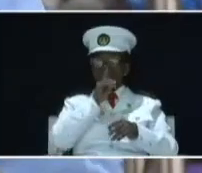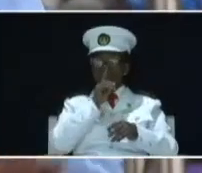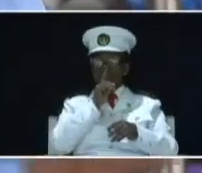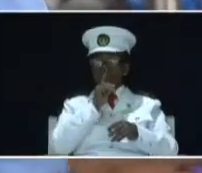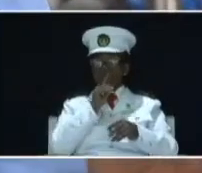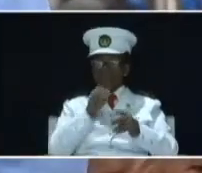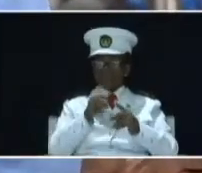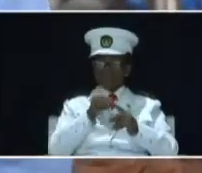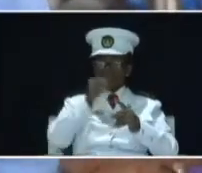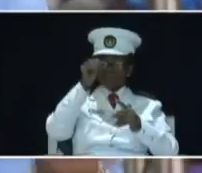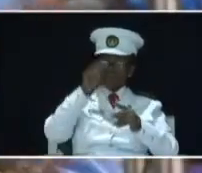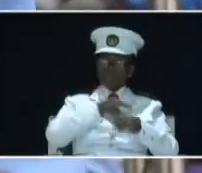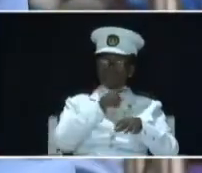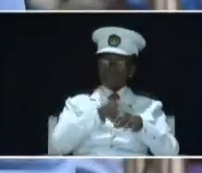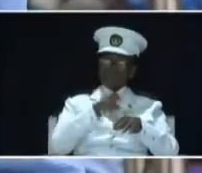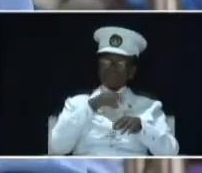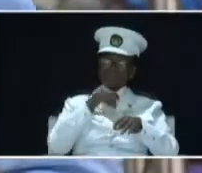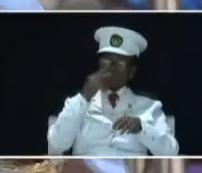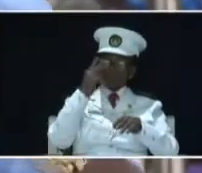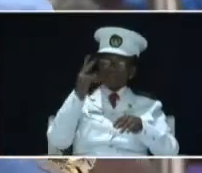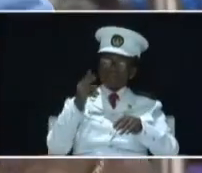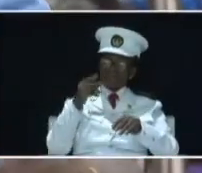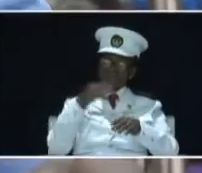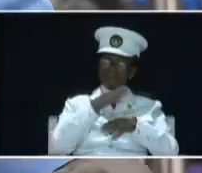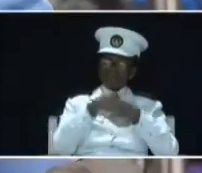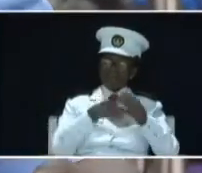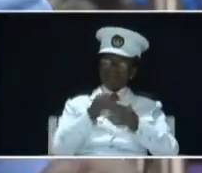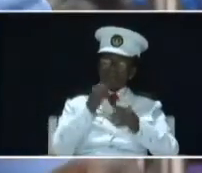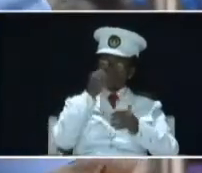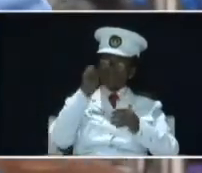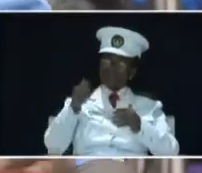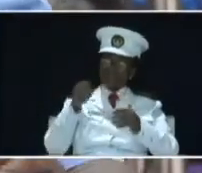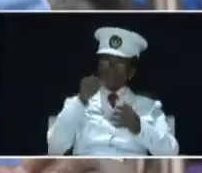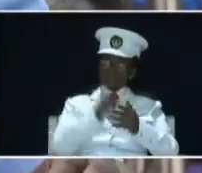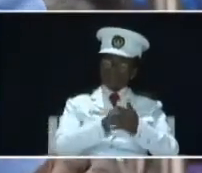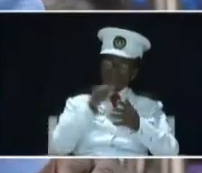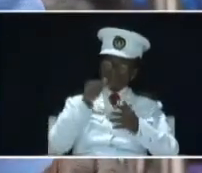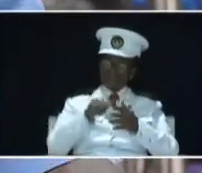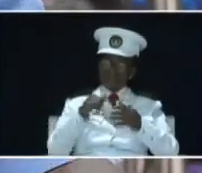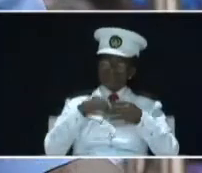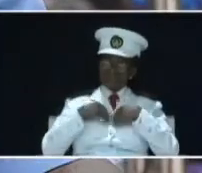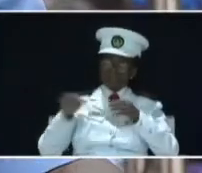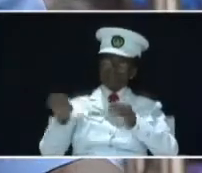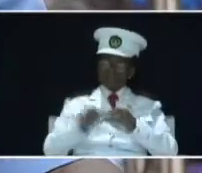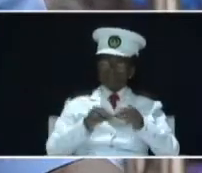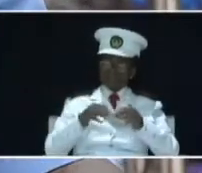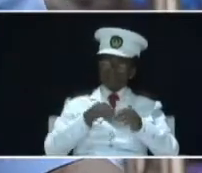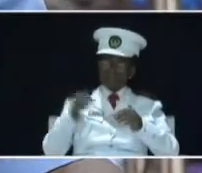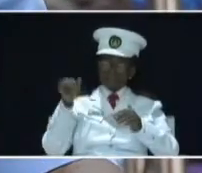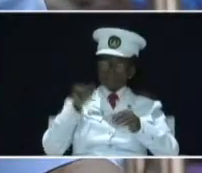and he saw all the evil that they have done and they are doing,